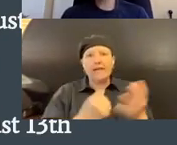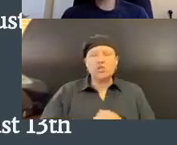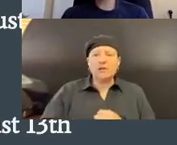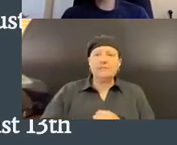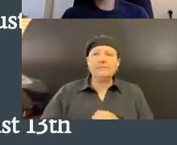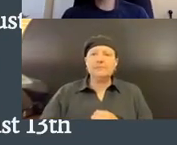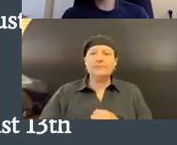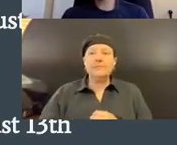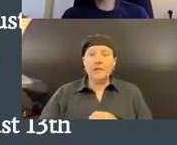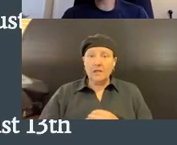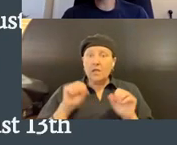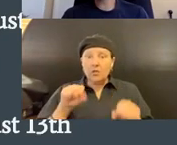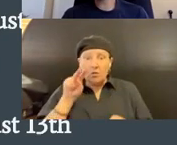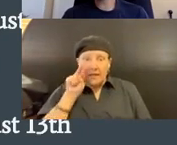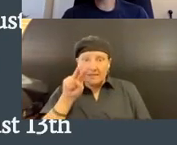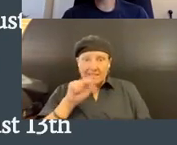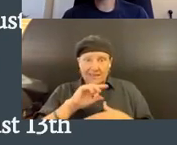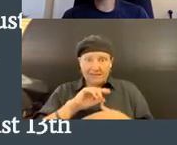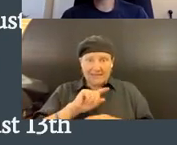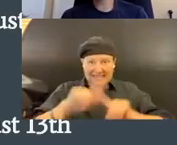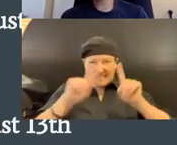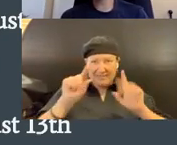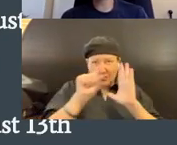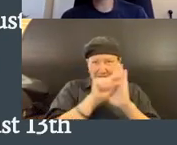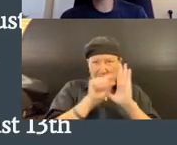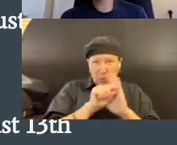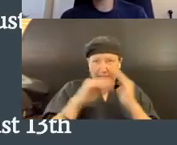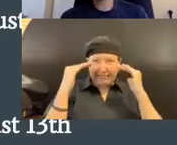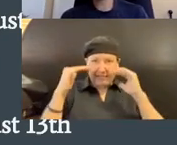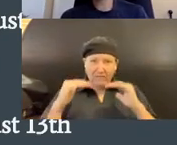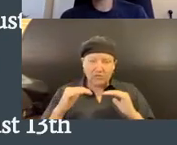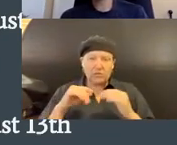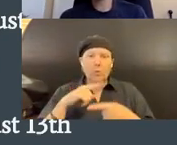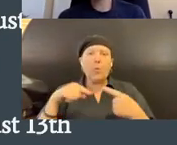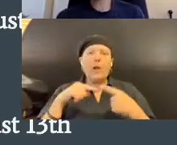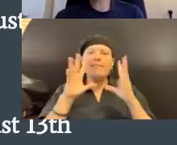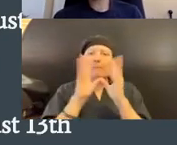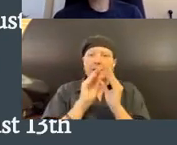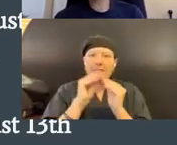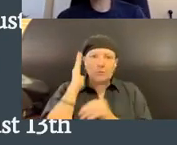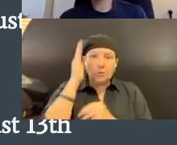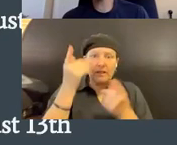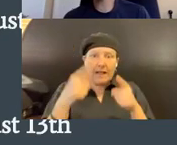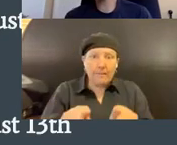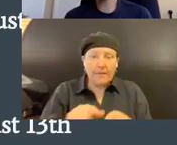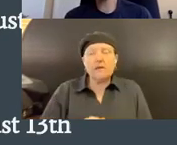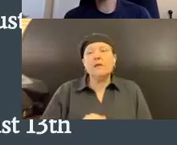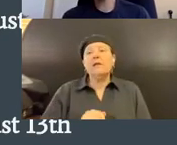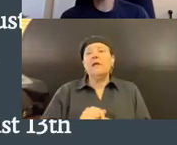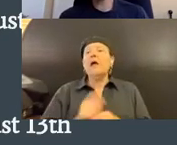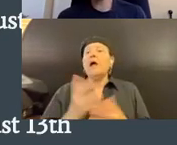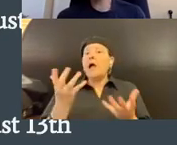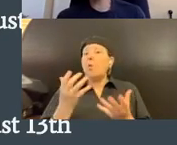And as you guys can see, all of the different other grade levels and when they're going to have their meetings. I did want to make a note just in case some of you hear